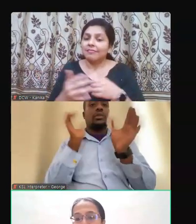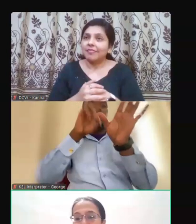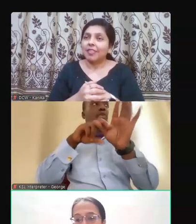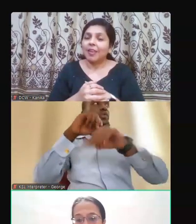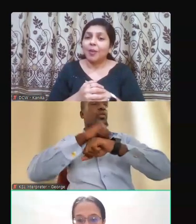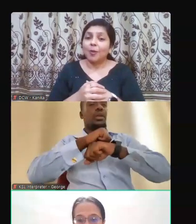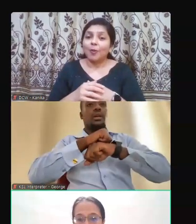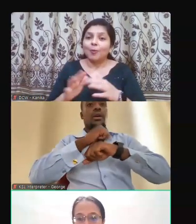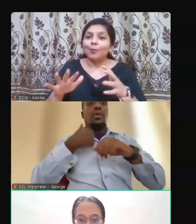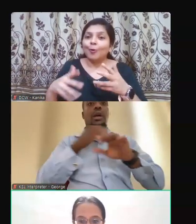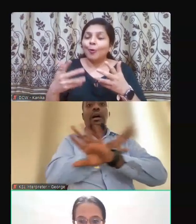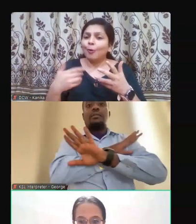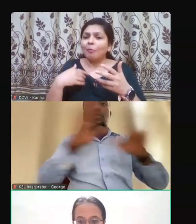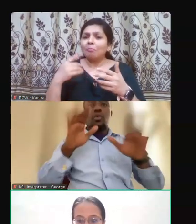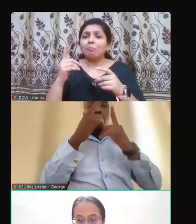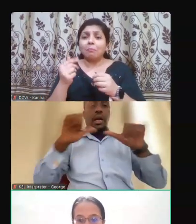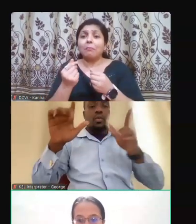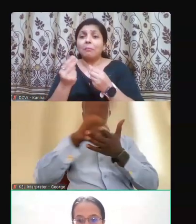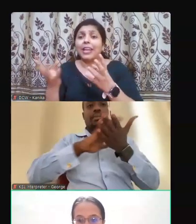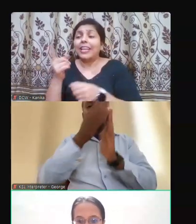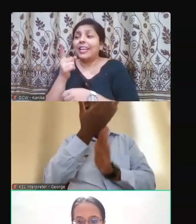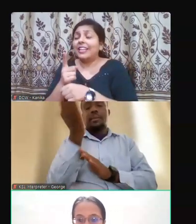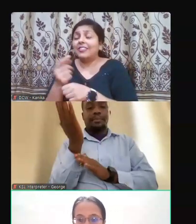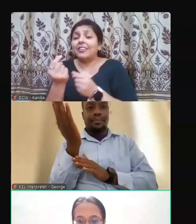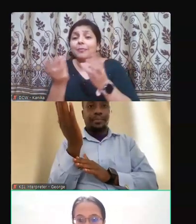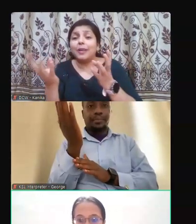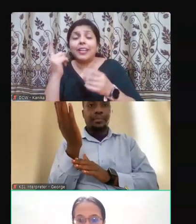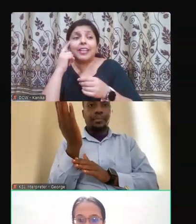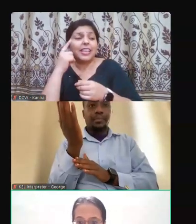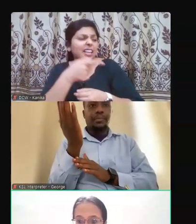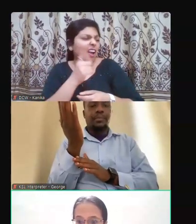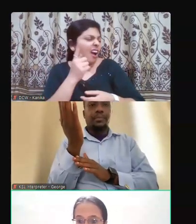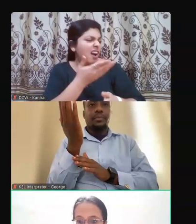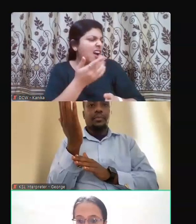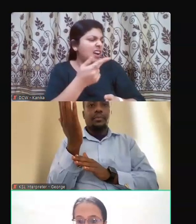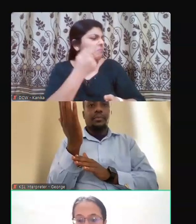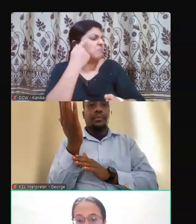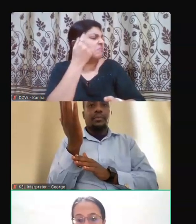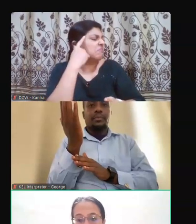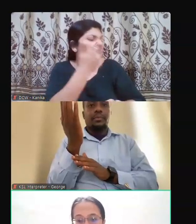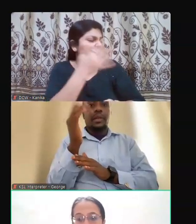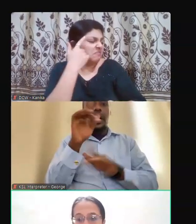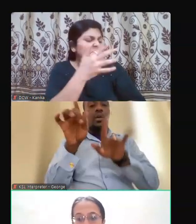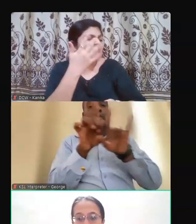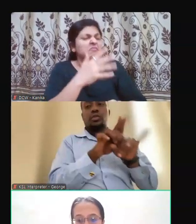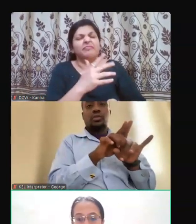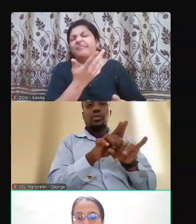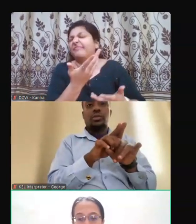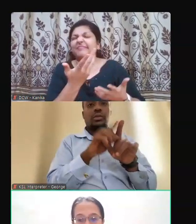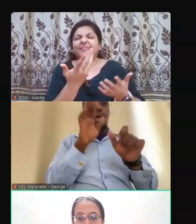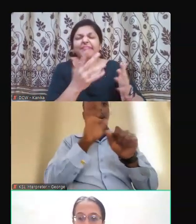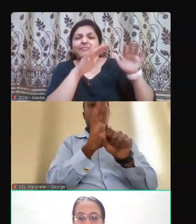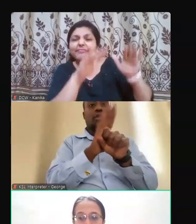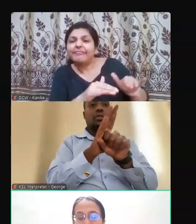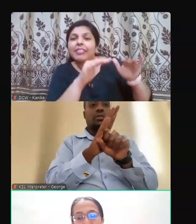no language base with them. And this also additionally, a lot of hearing teachers